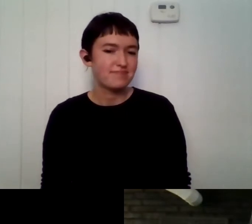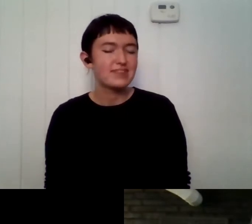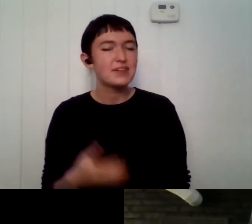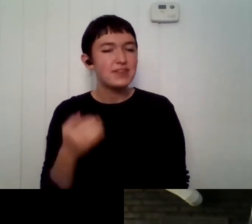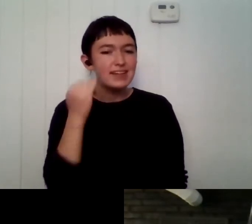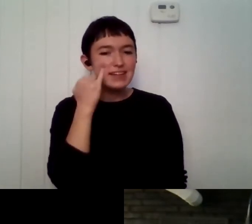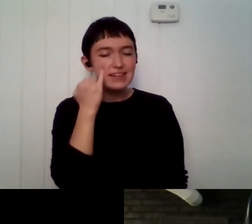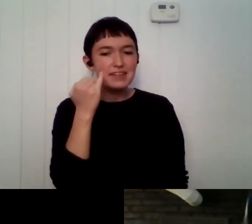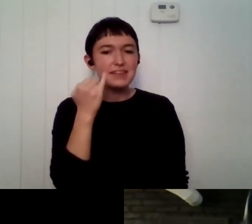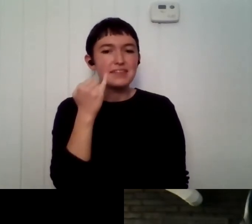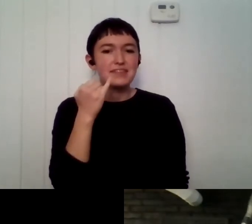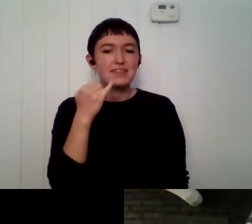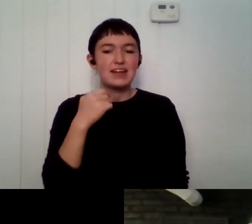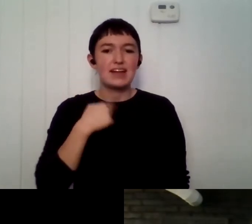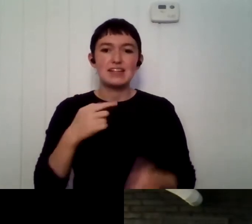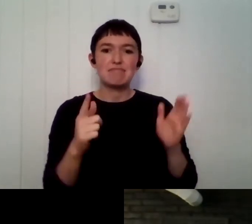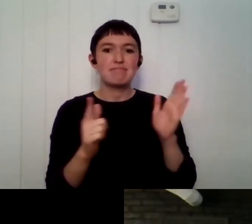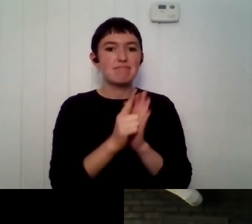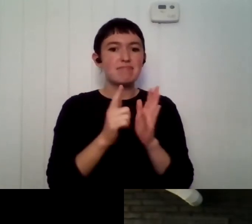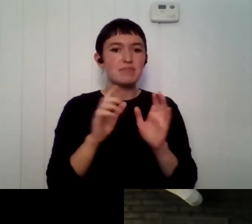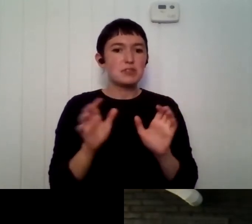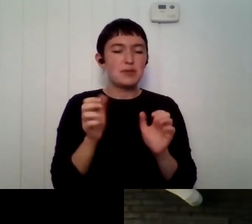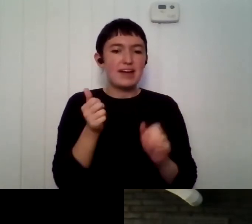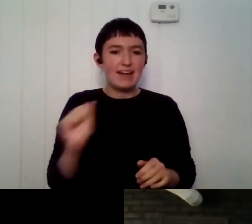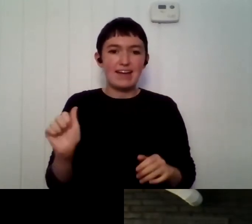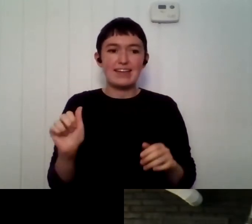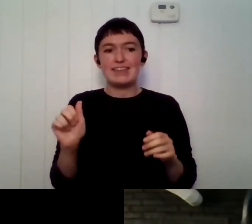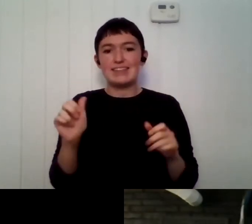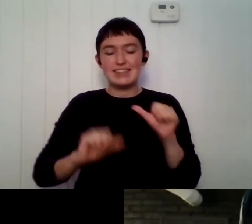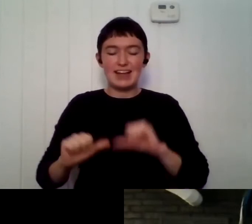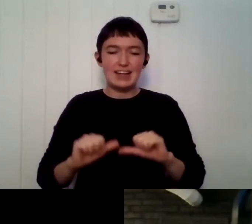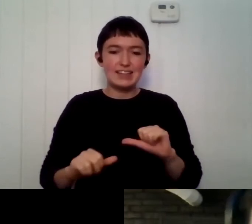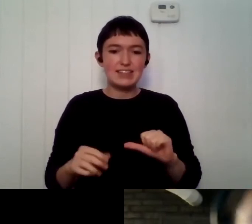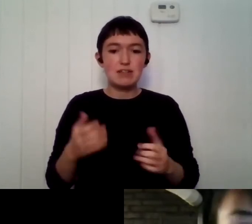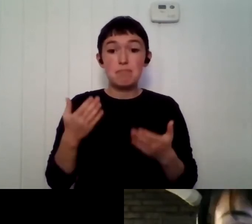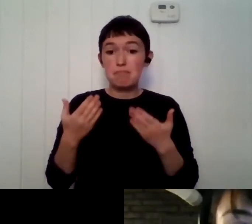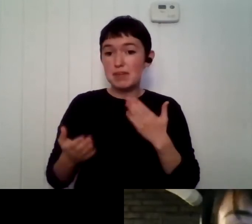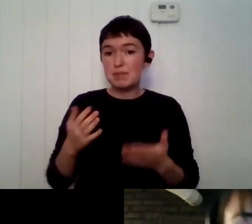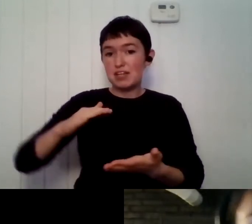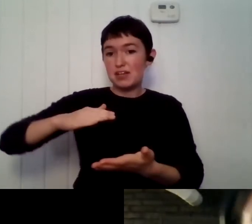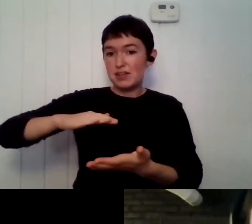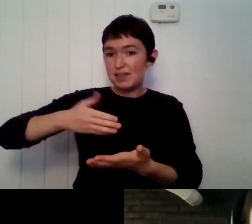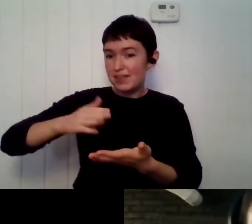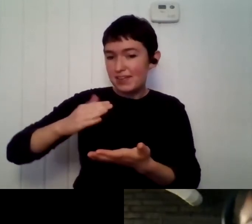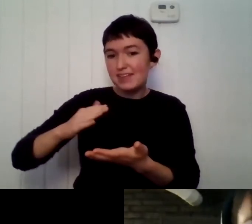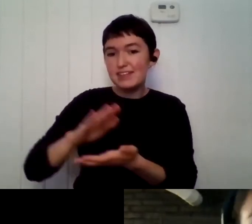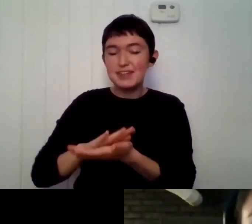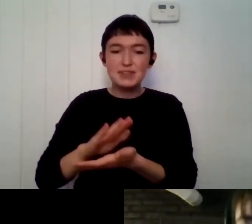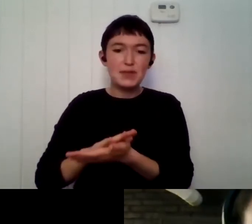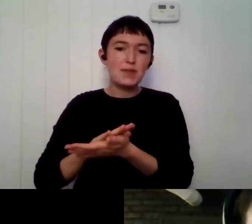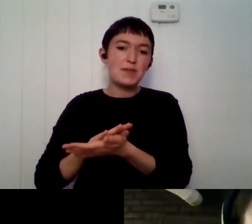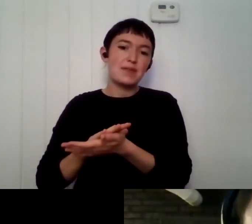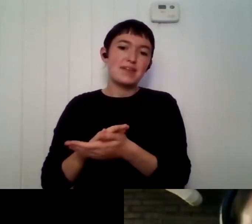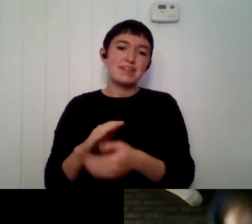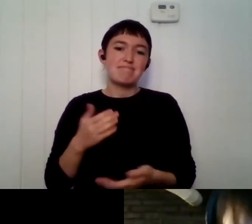was forbidden to do any science at all, maybe I would go to like culinary school and try to become